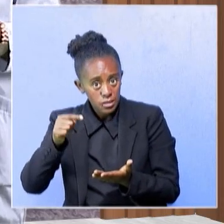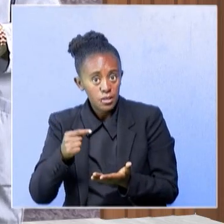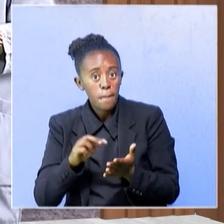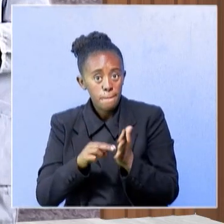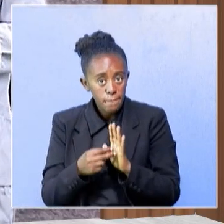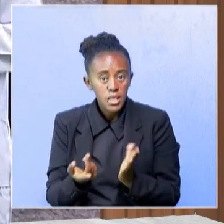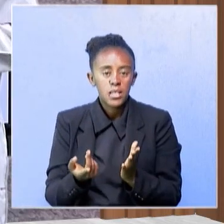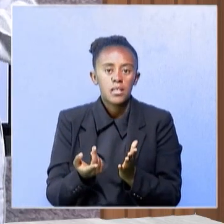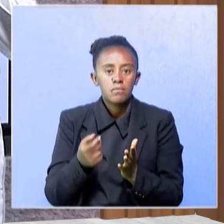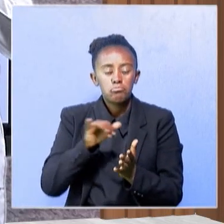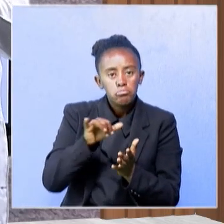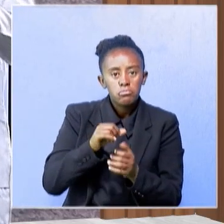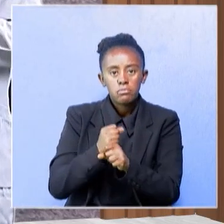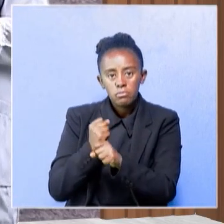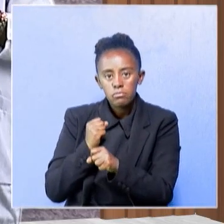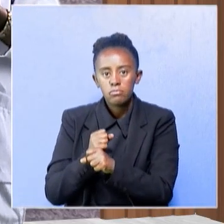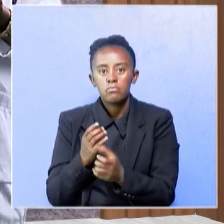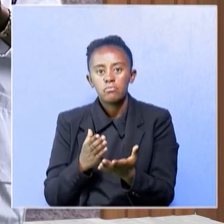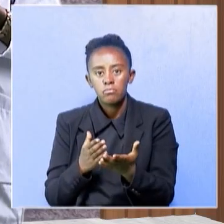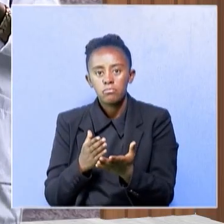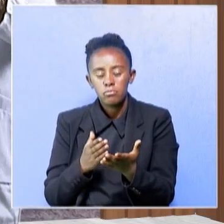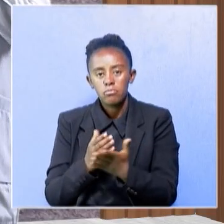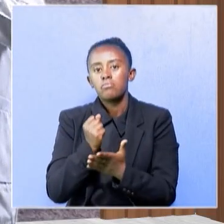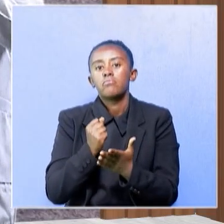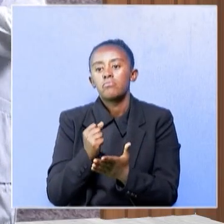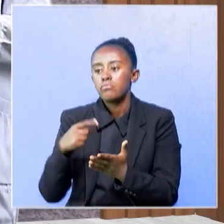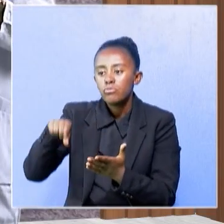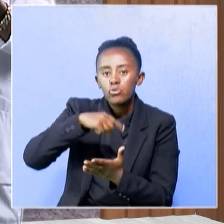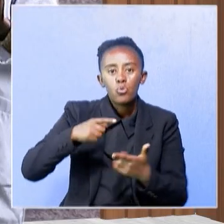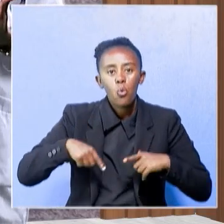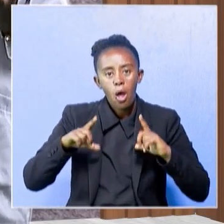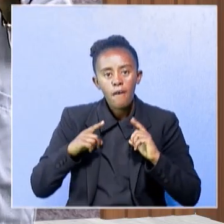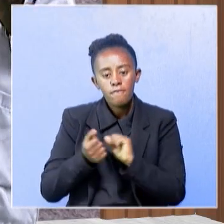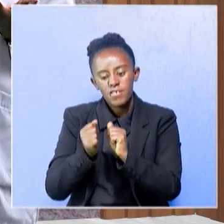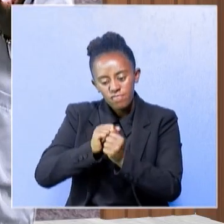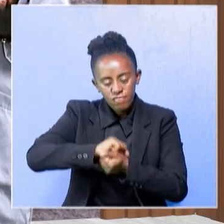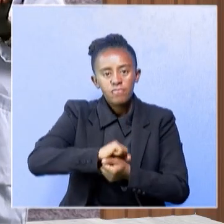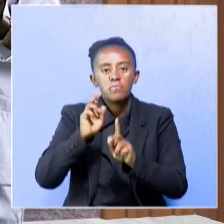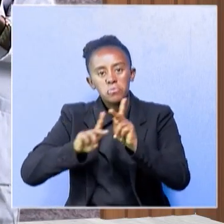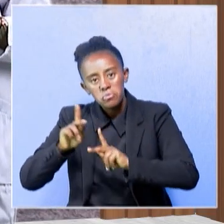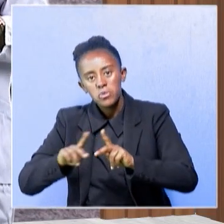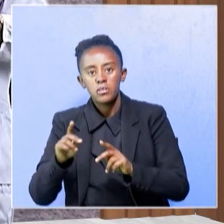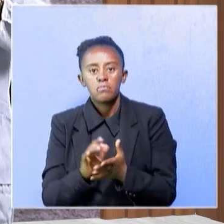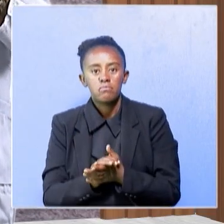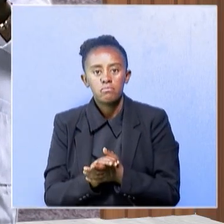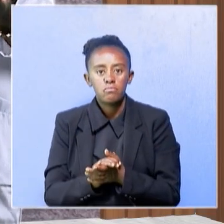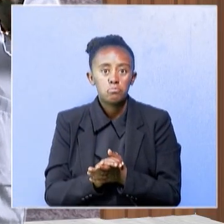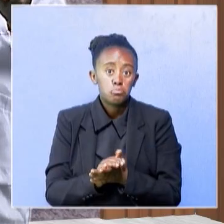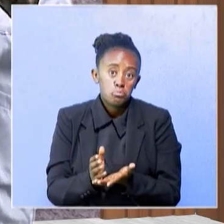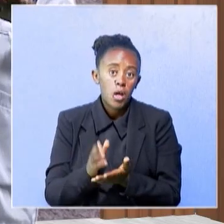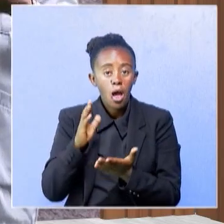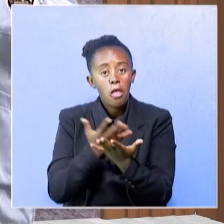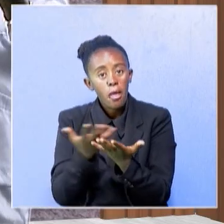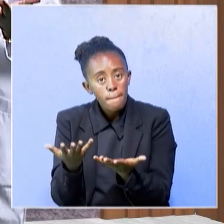Fundraising activities usually taking part to change the life of such kind of people. It may be an